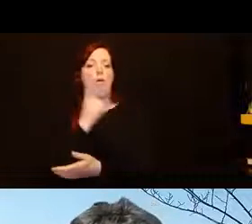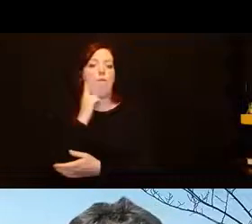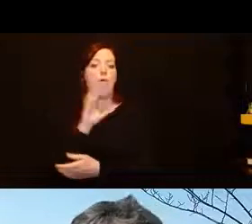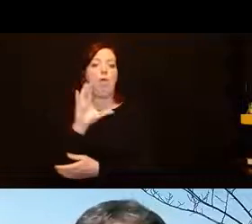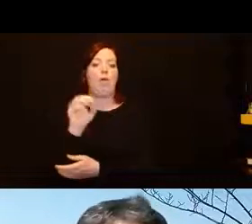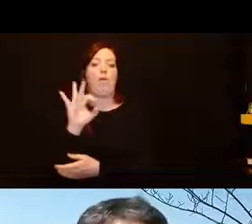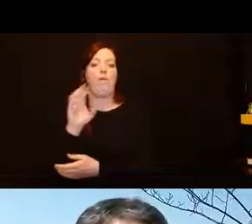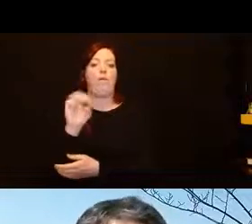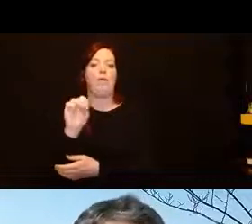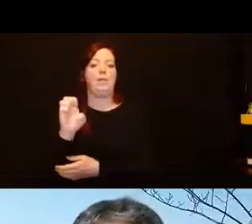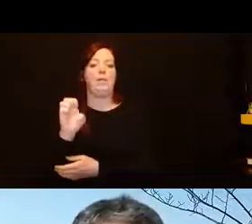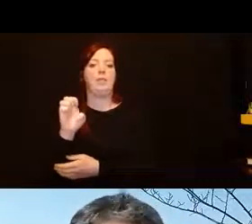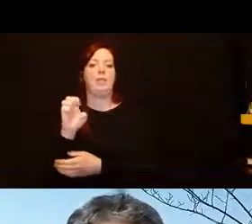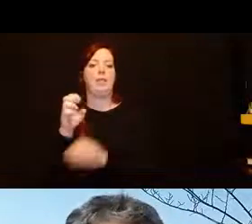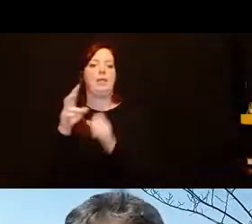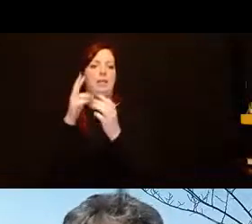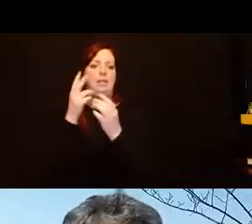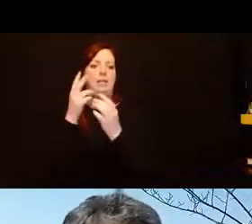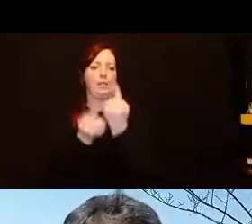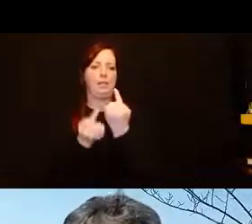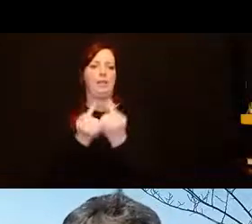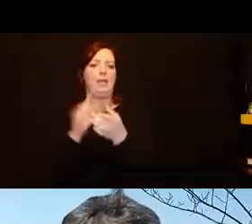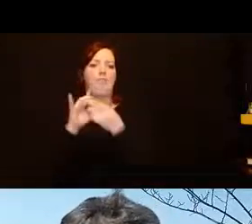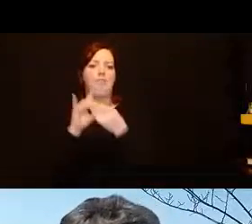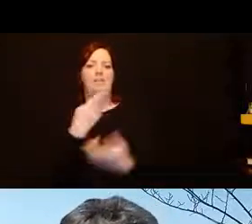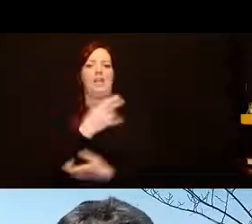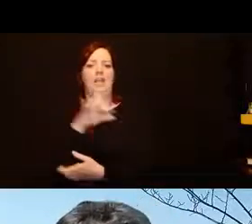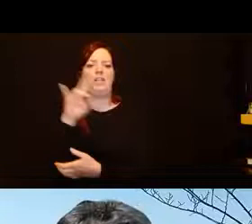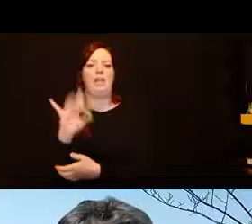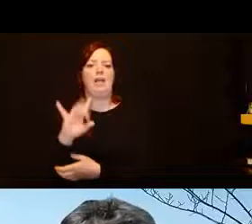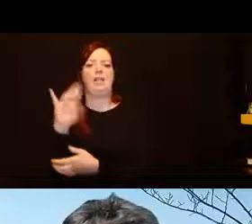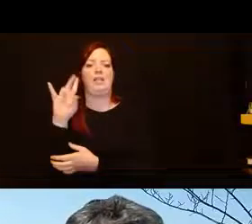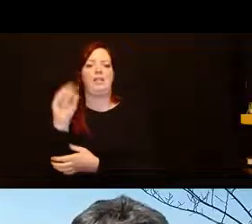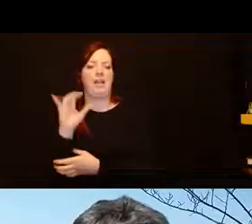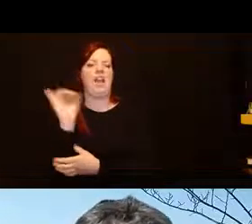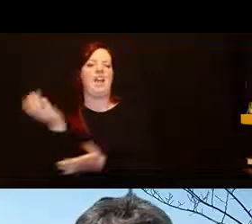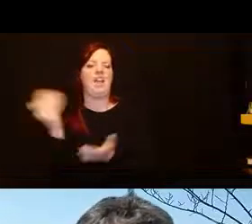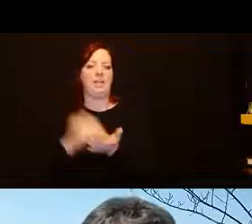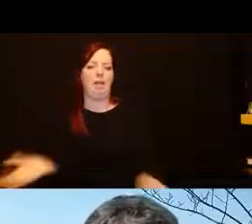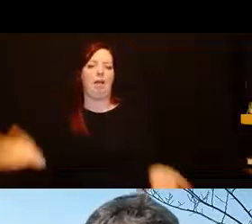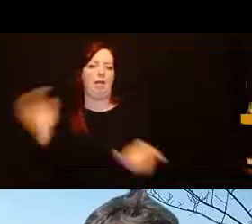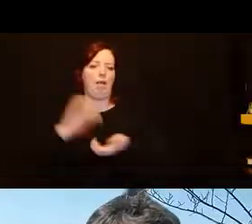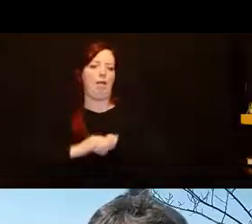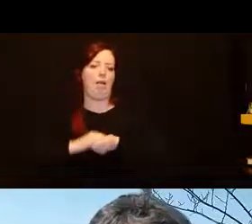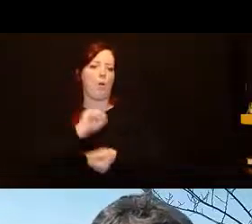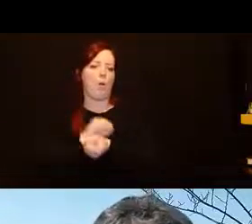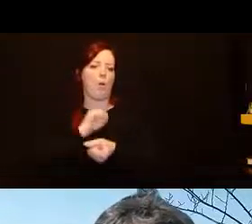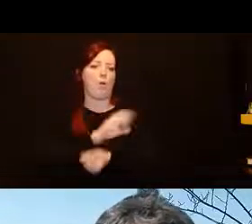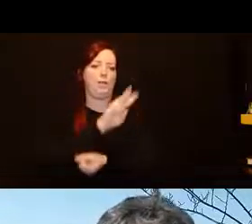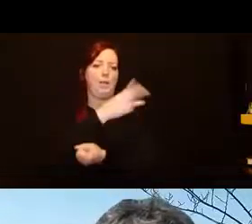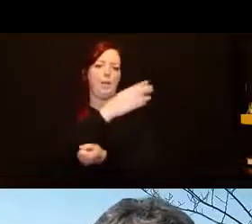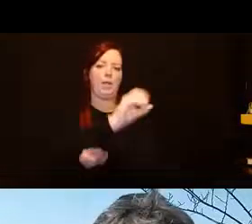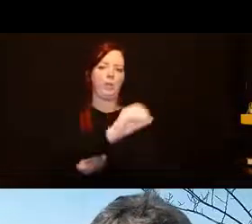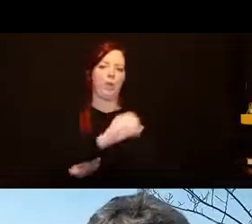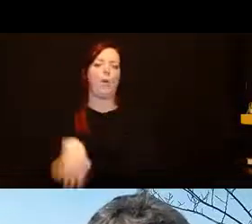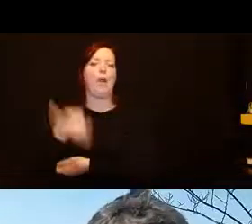is also a joint work with WHO and ITU, and this defines the implementation requirements